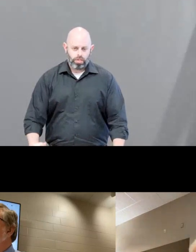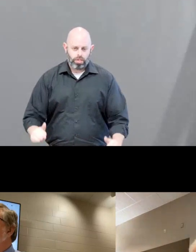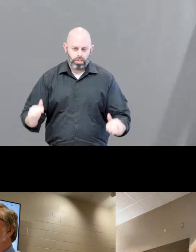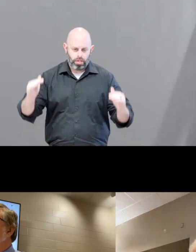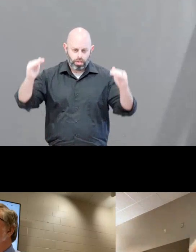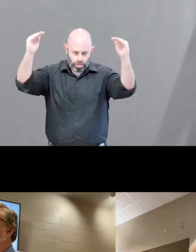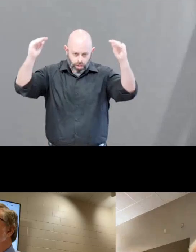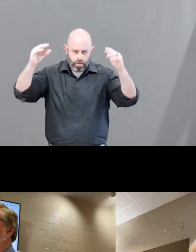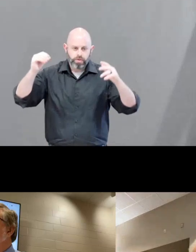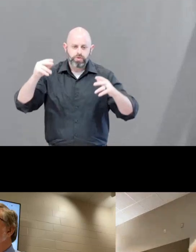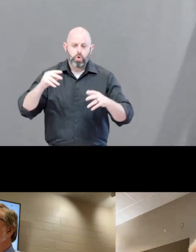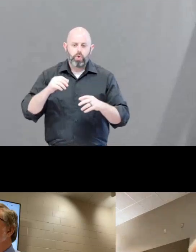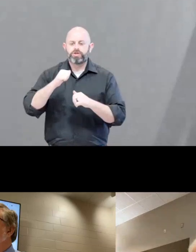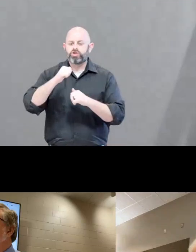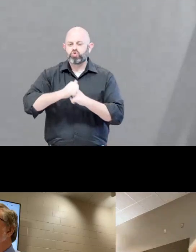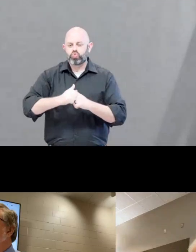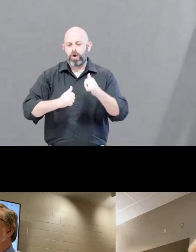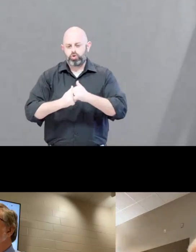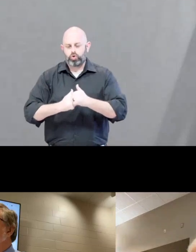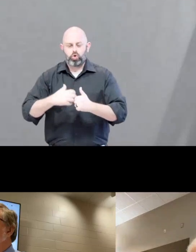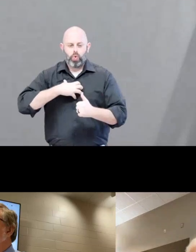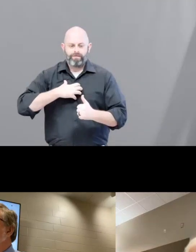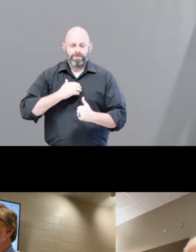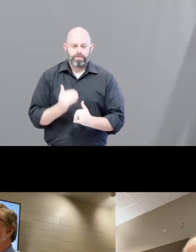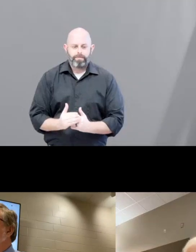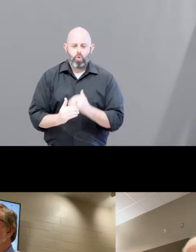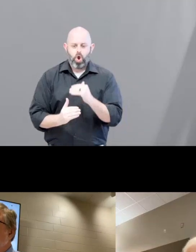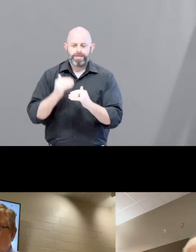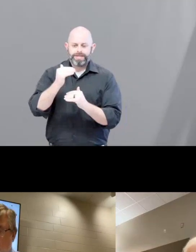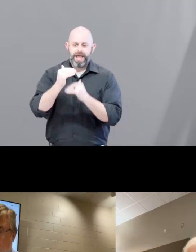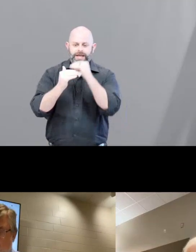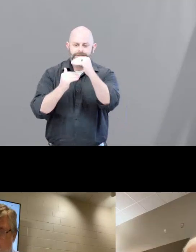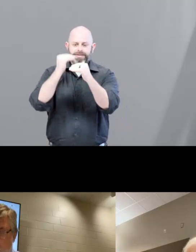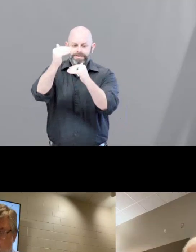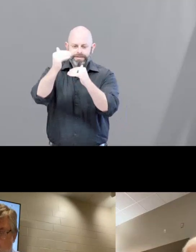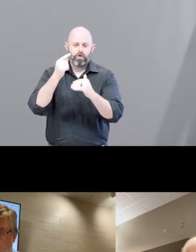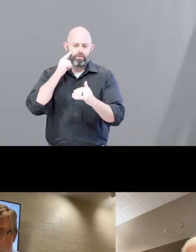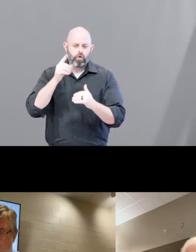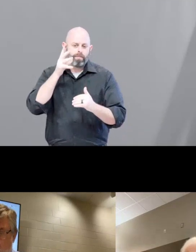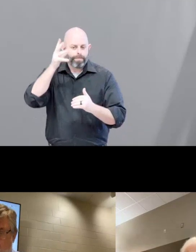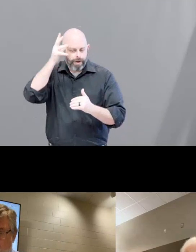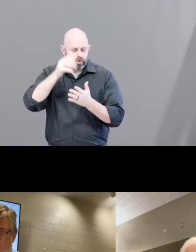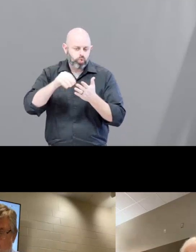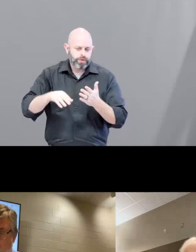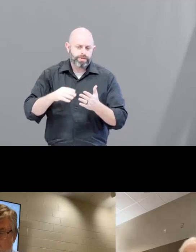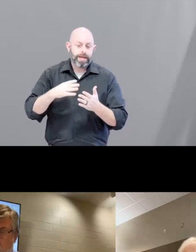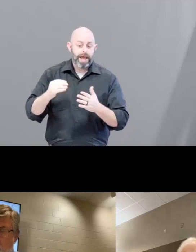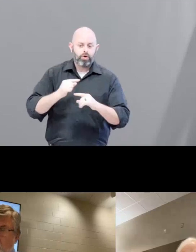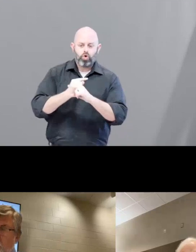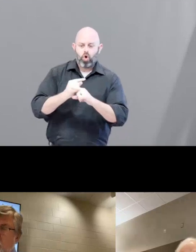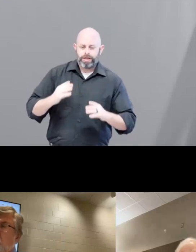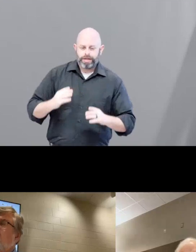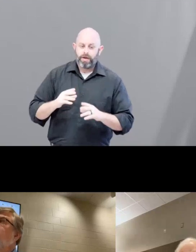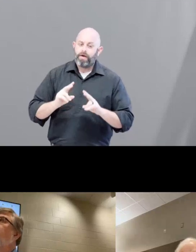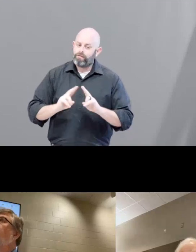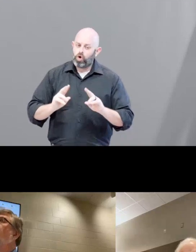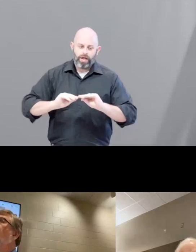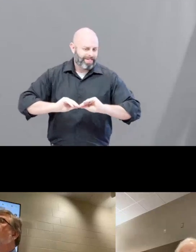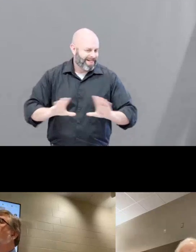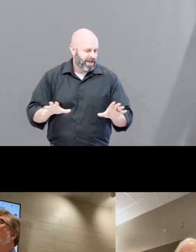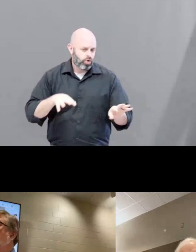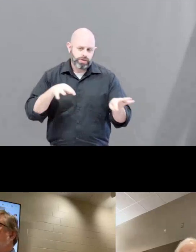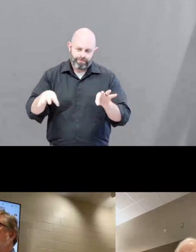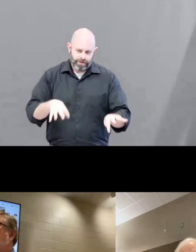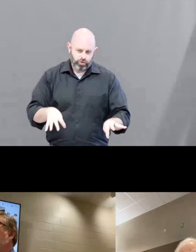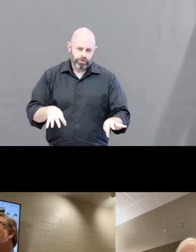basically it's a structured grievance process applicable to students and parents or guardians. There's very clear definitions